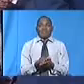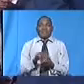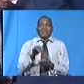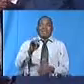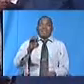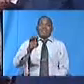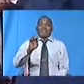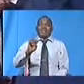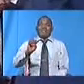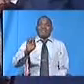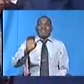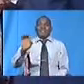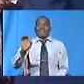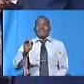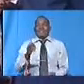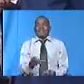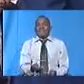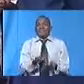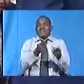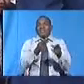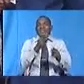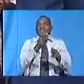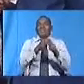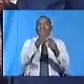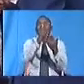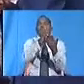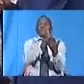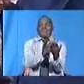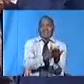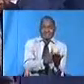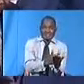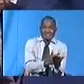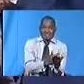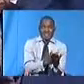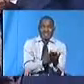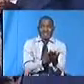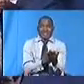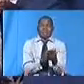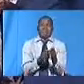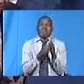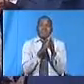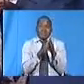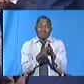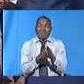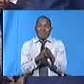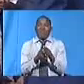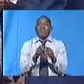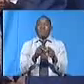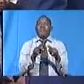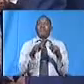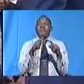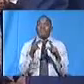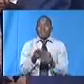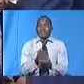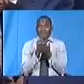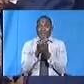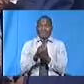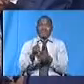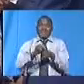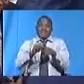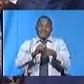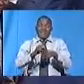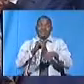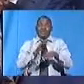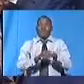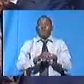EC had provided a list of? Had they, for instance, been trained to look for duplicate